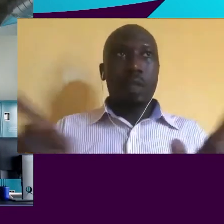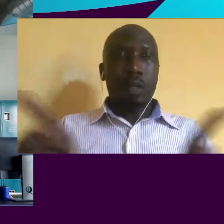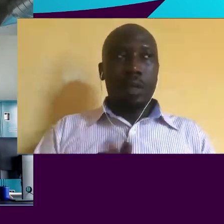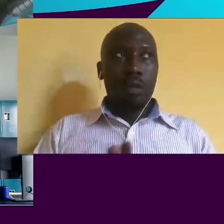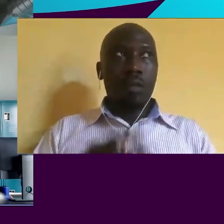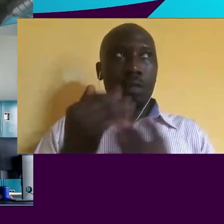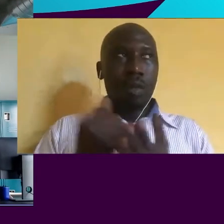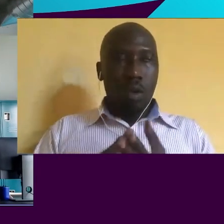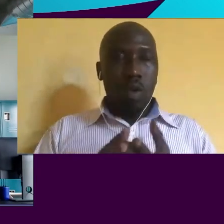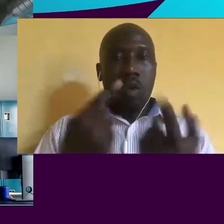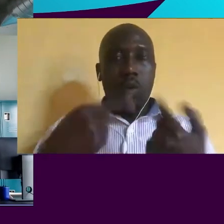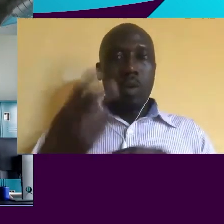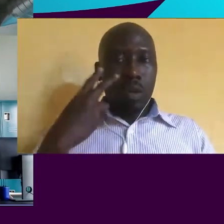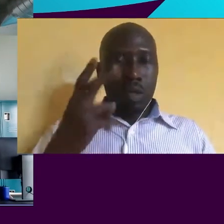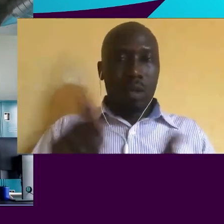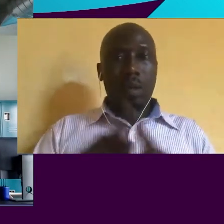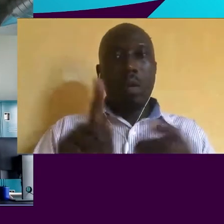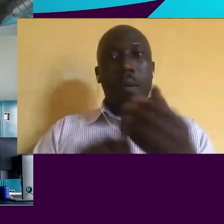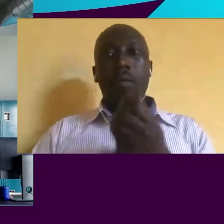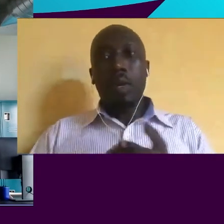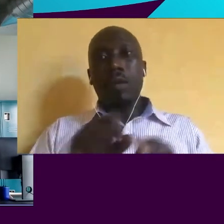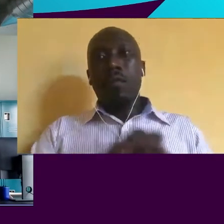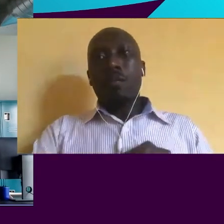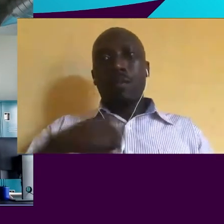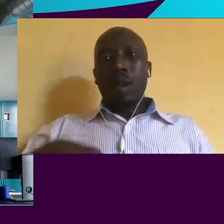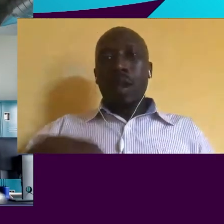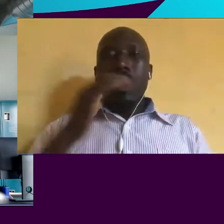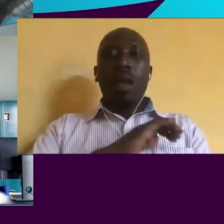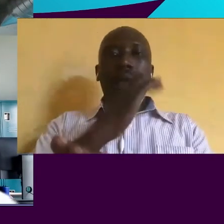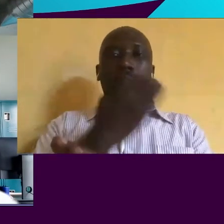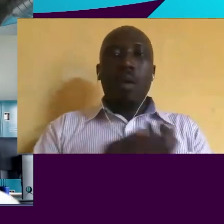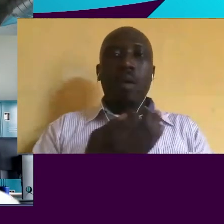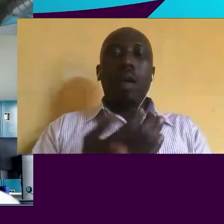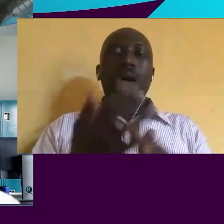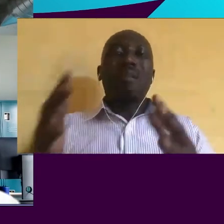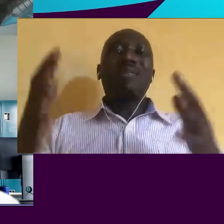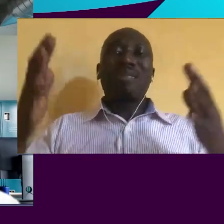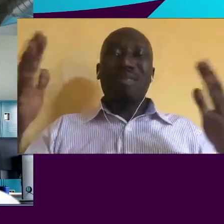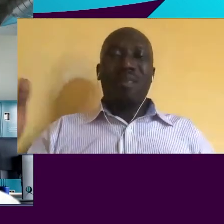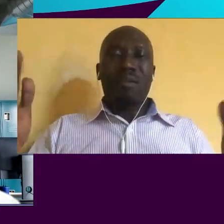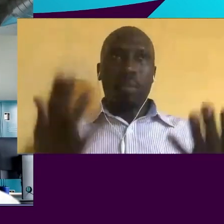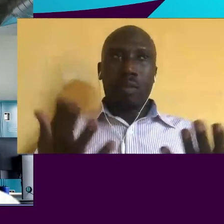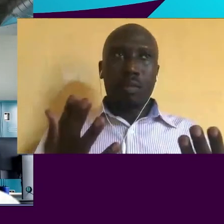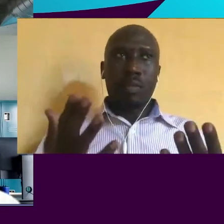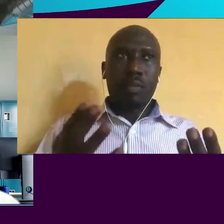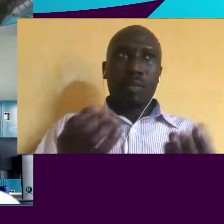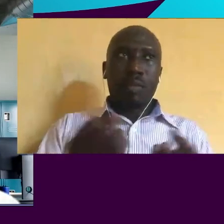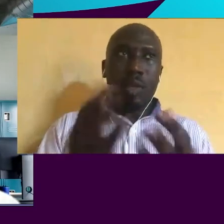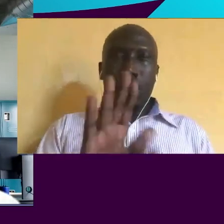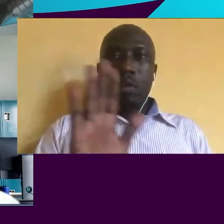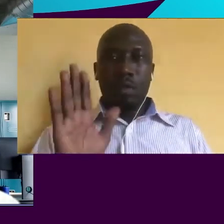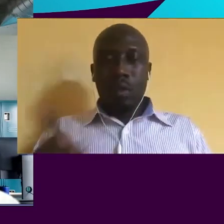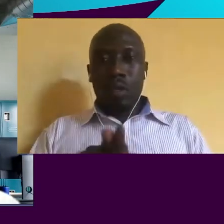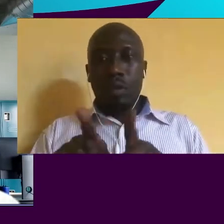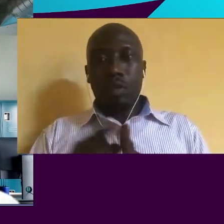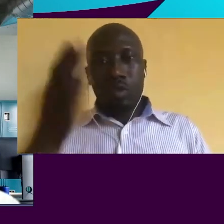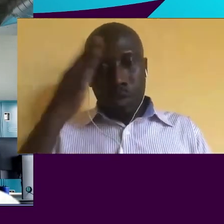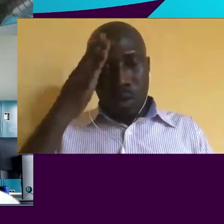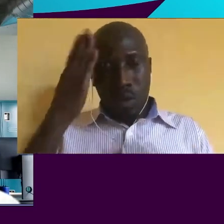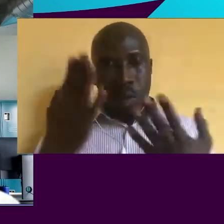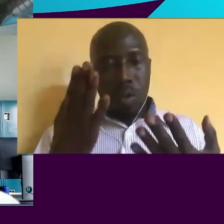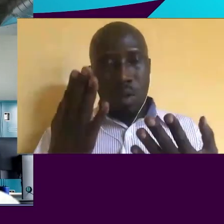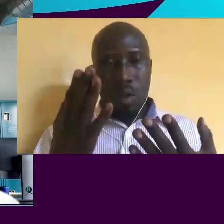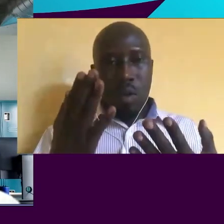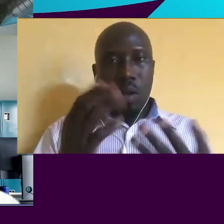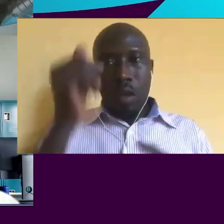that the benefits of female empowerment are massive. A lot of you will be familiar with the African